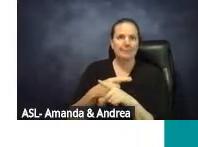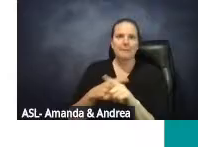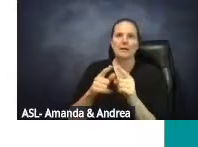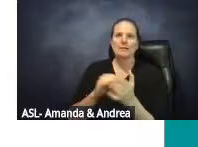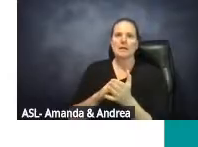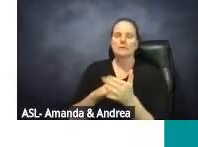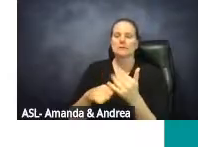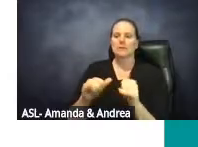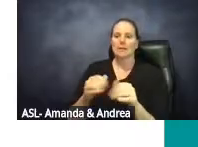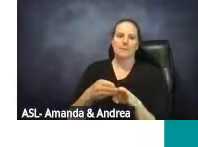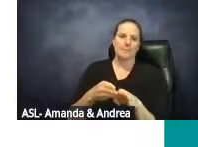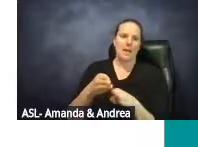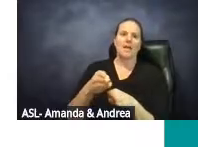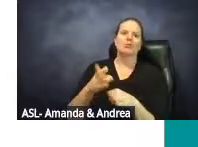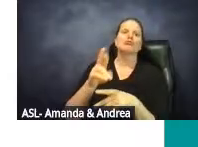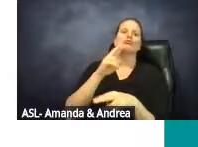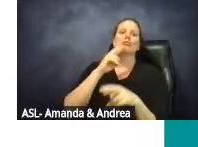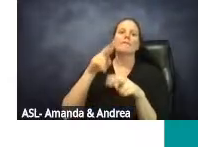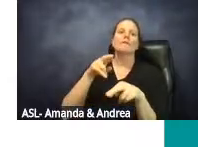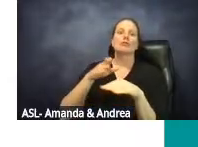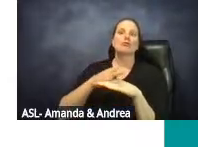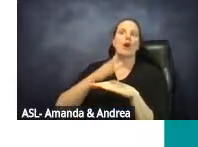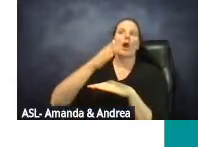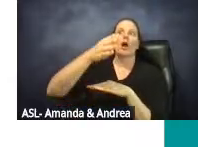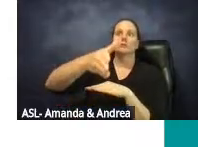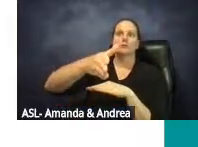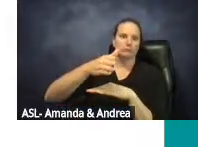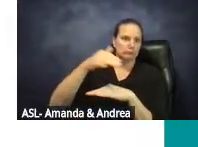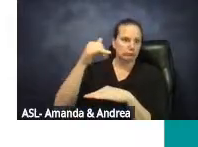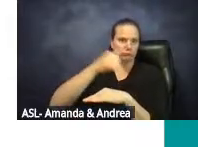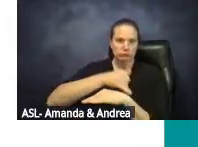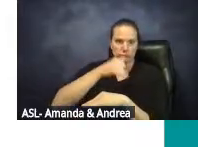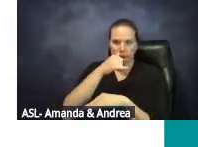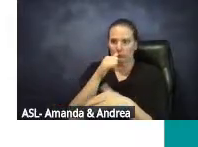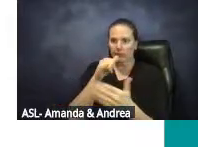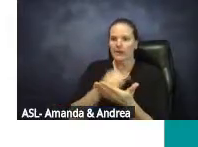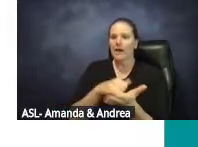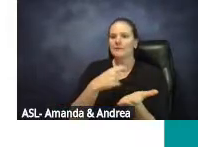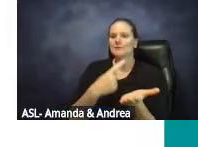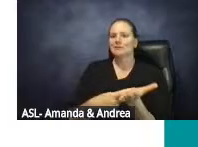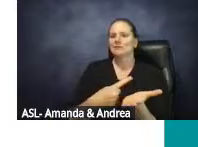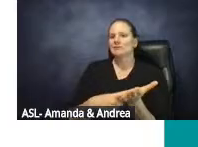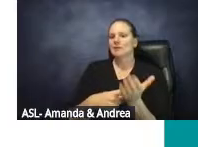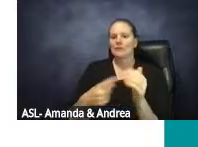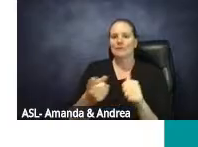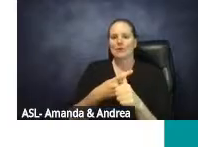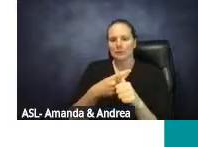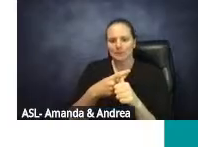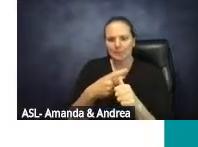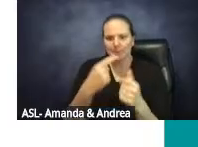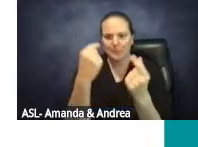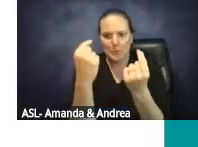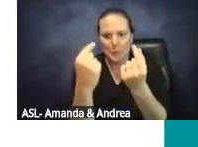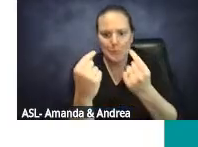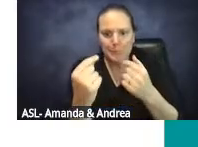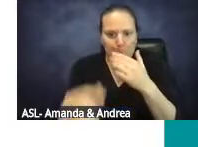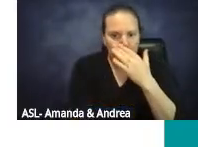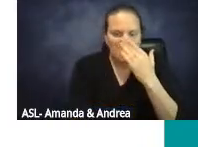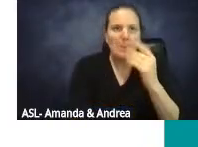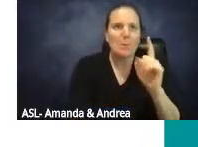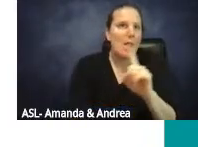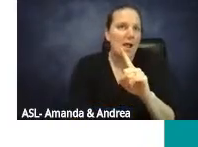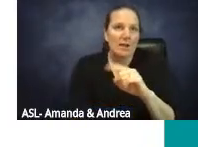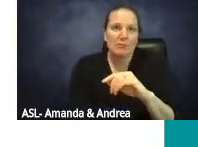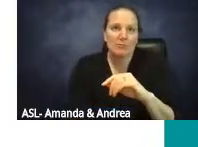the main river crossing. So we'll talk first in the first meeting about kind of where we are in the process